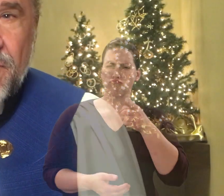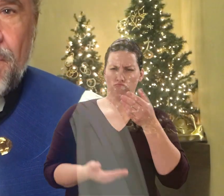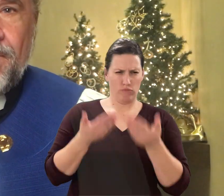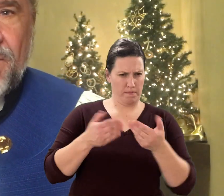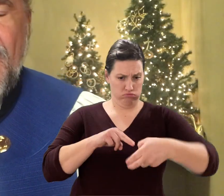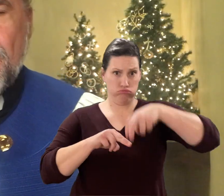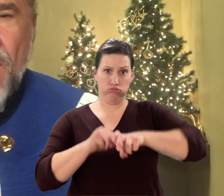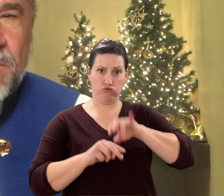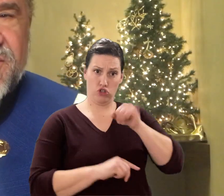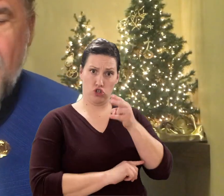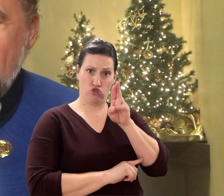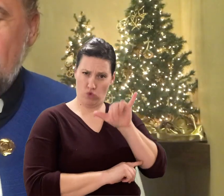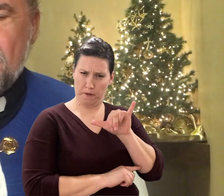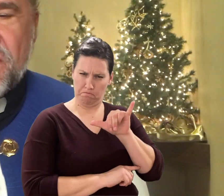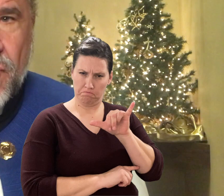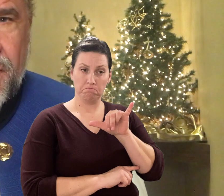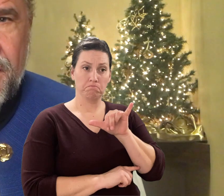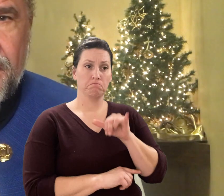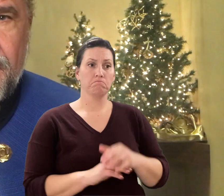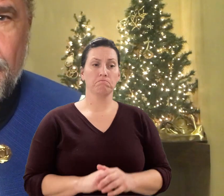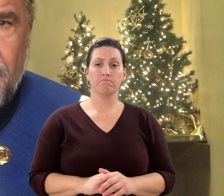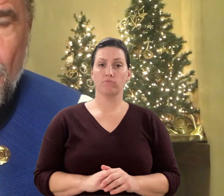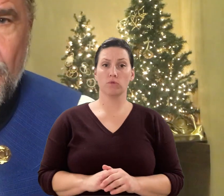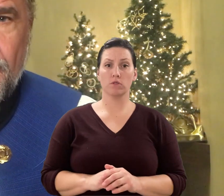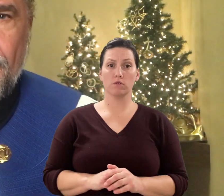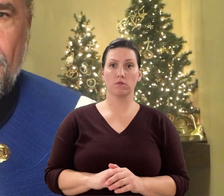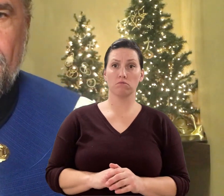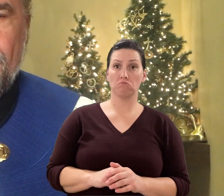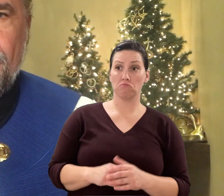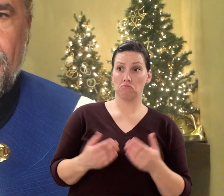Some of you have probably sat on a jury before.